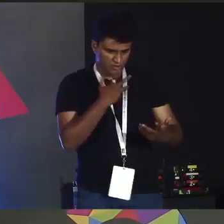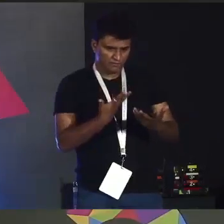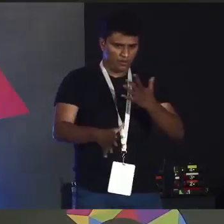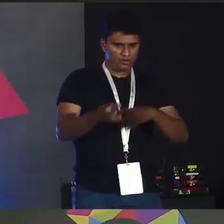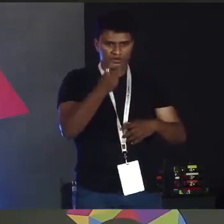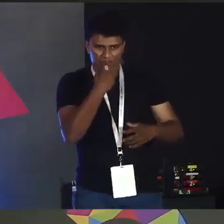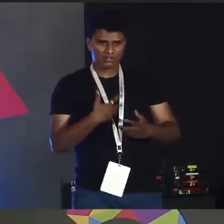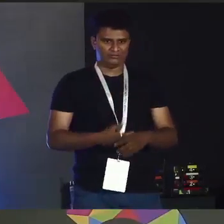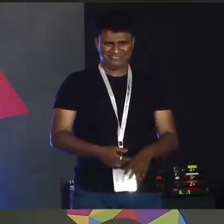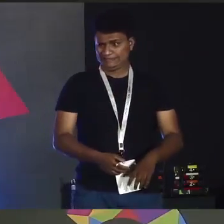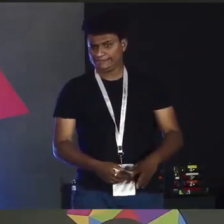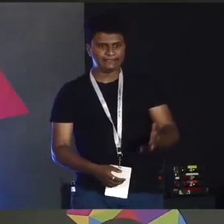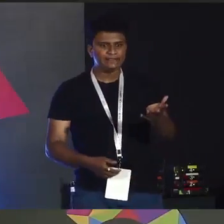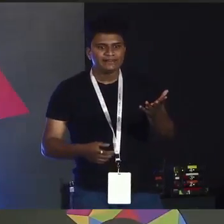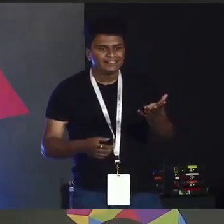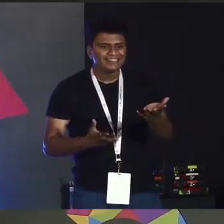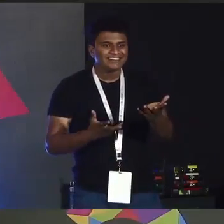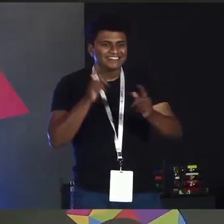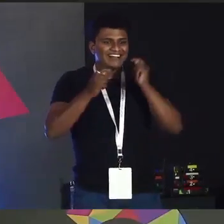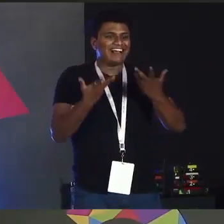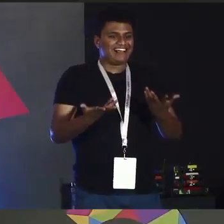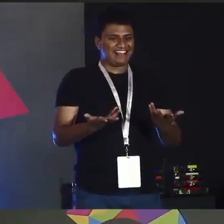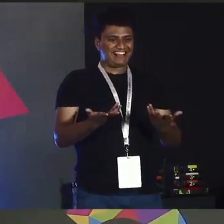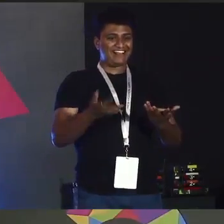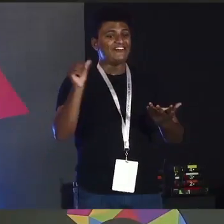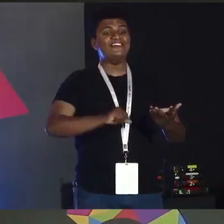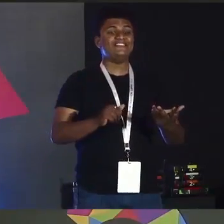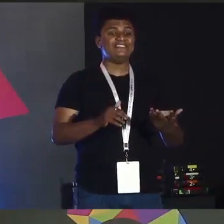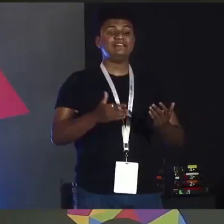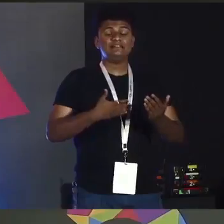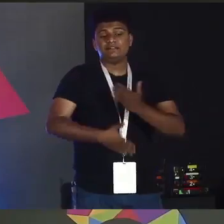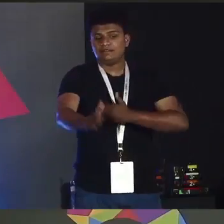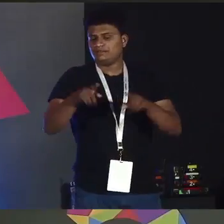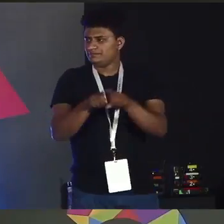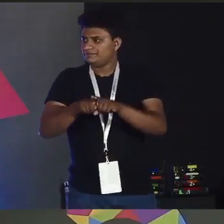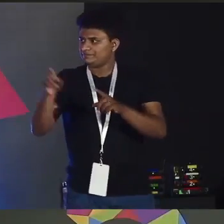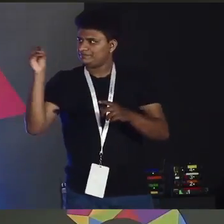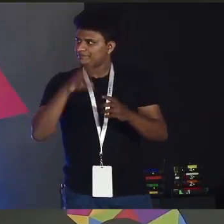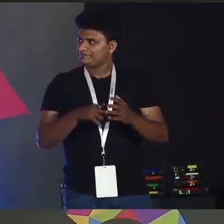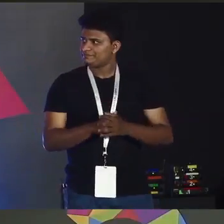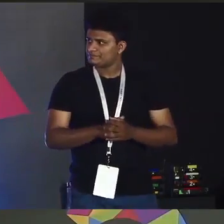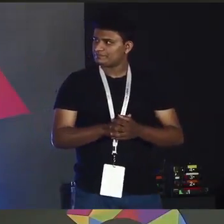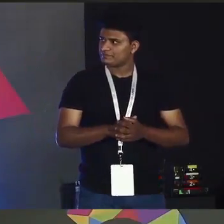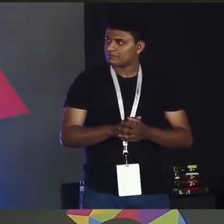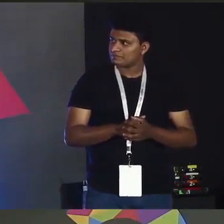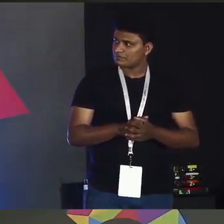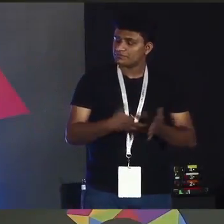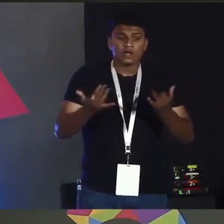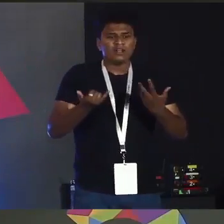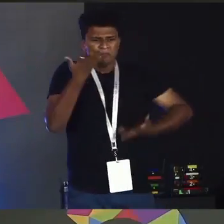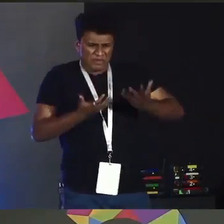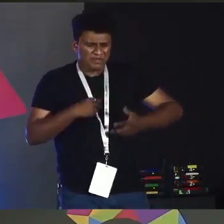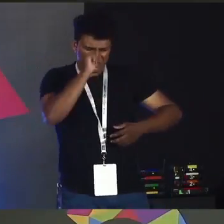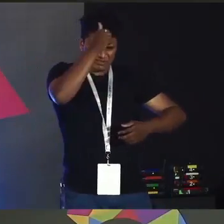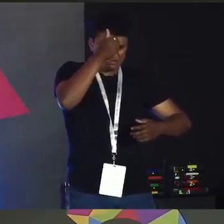that. It is about the aam janta, you know what Razdeep has just shared. It is also because maybe as a nation, we are not able to understand